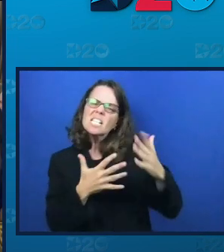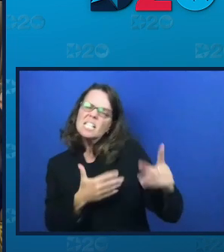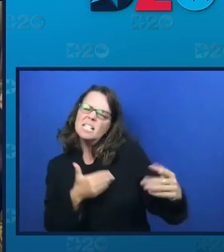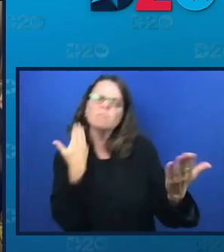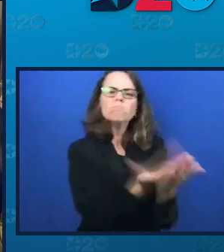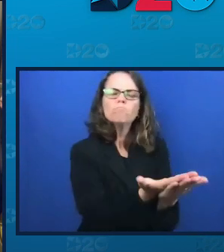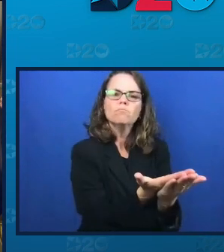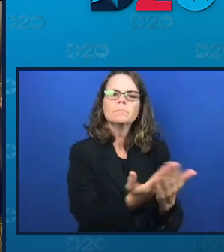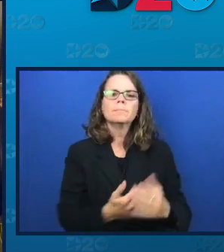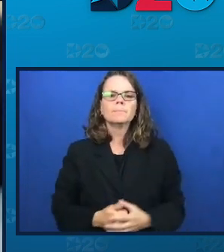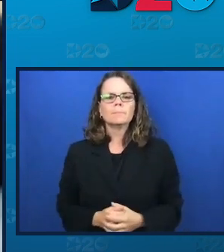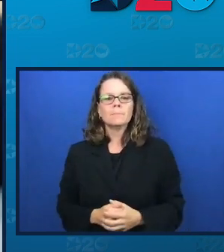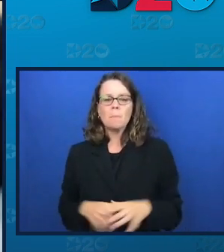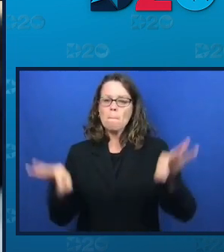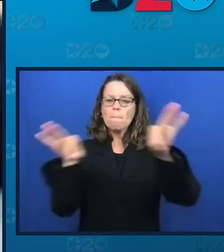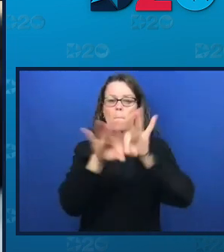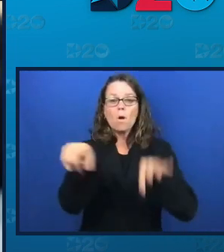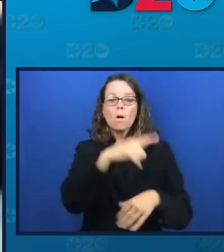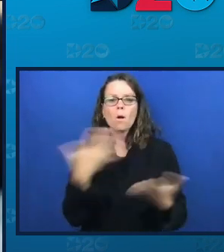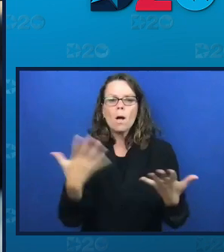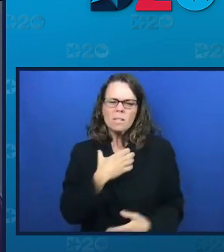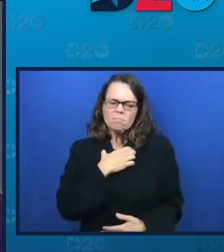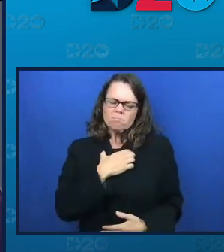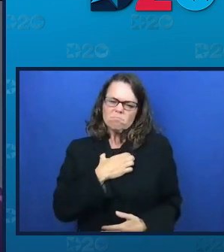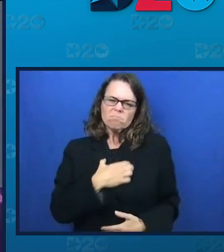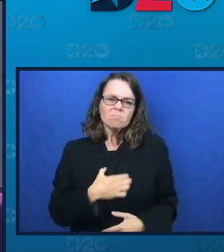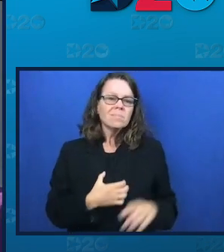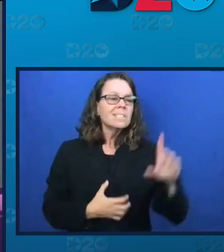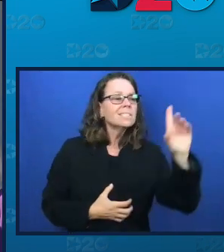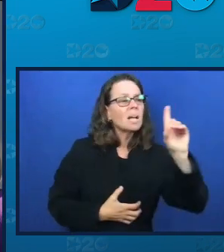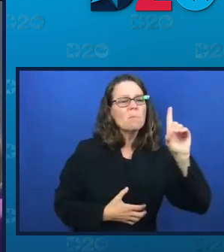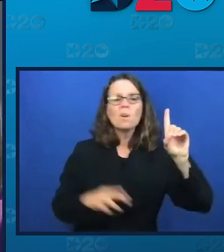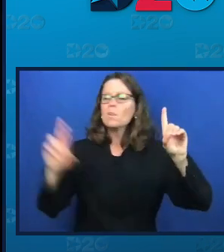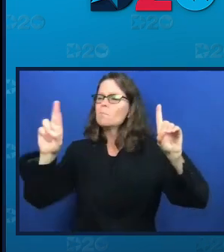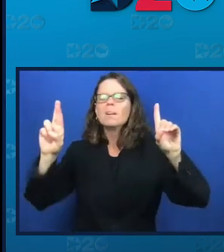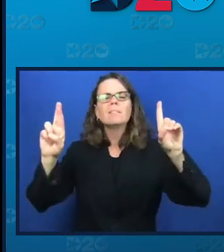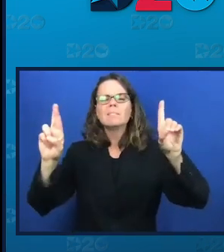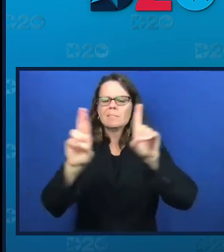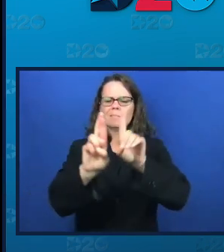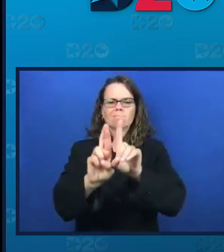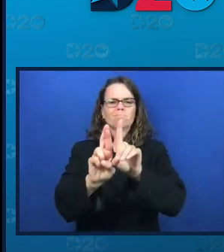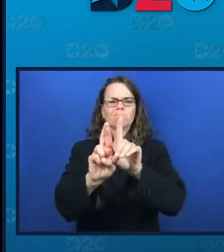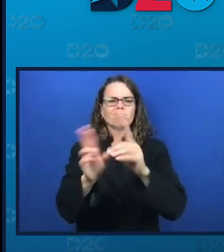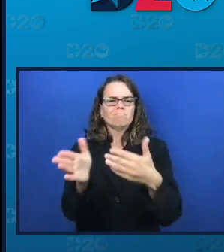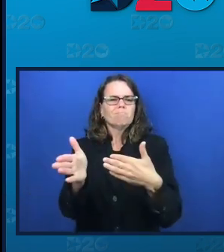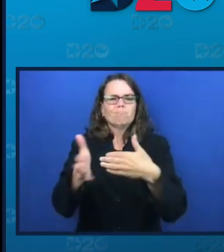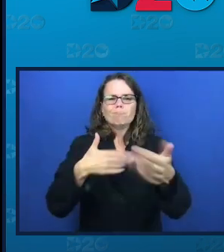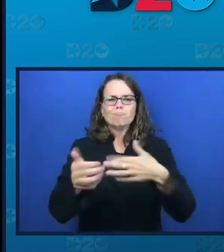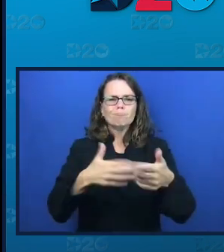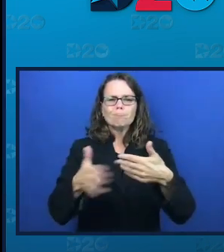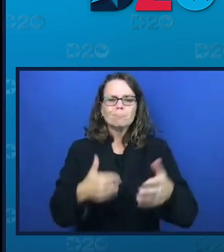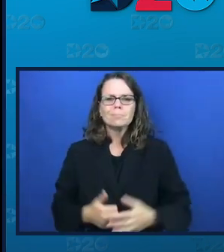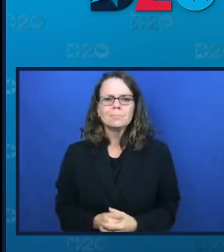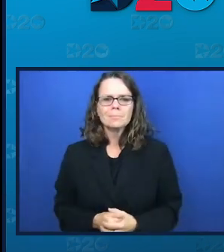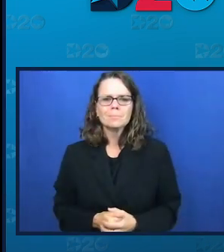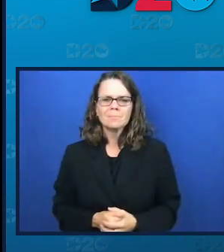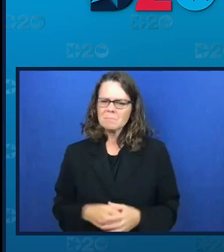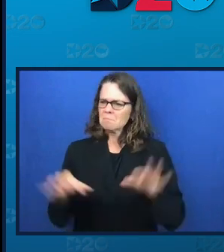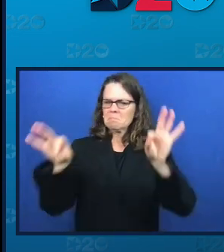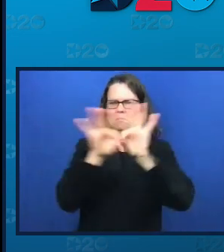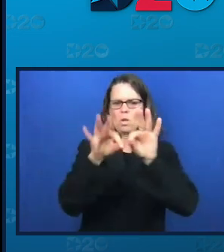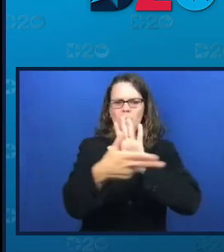deadly disease. If I could be anything, I would have wanted to be the president that ended cancer, because